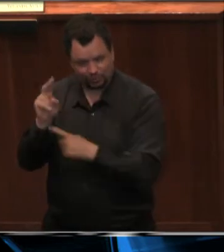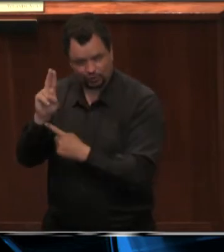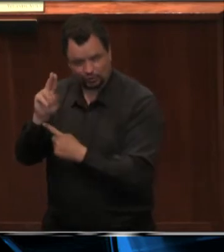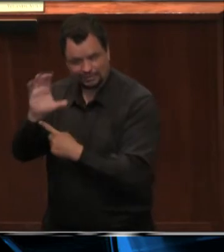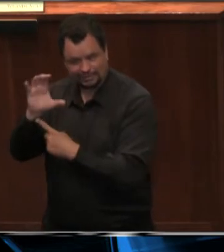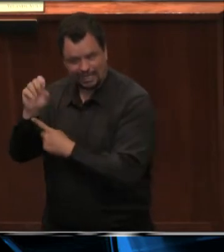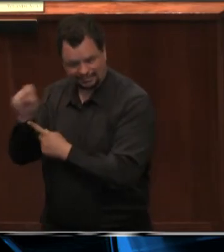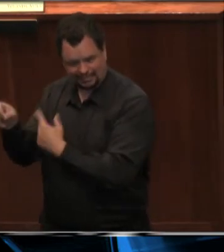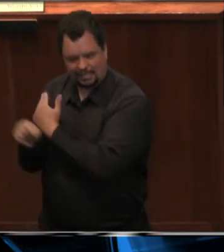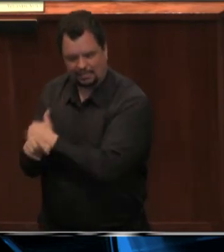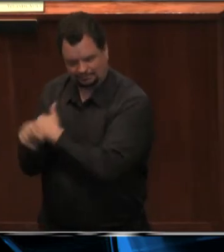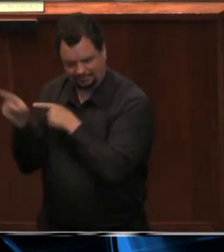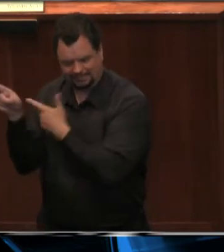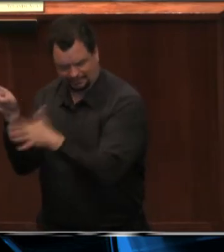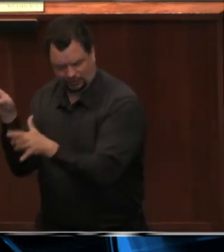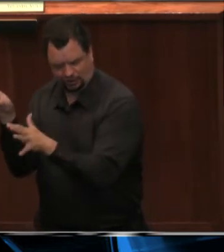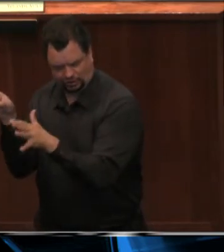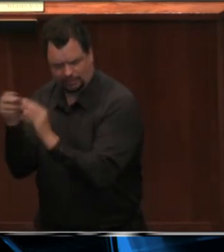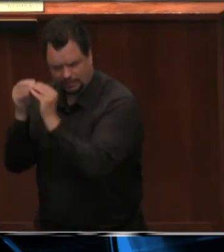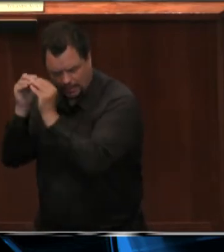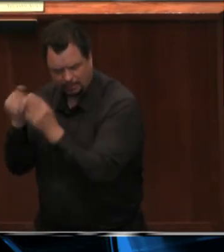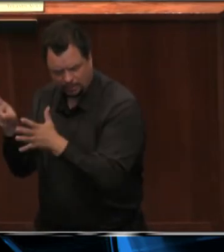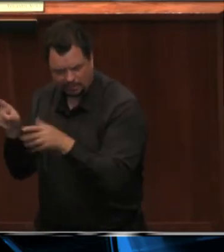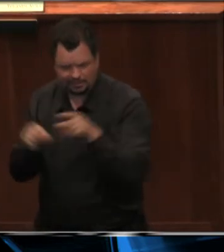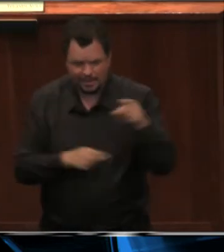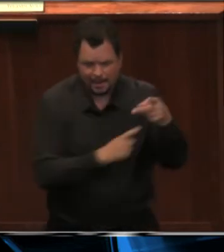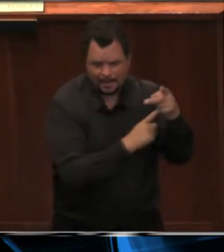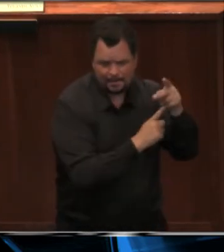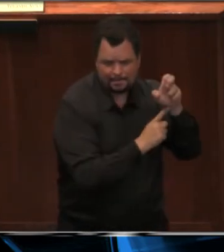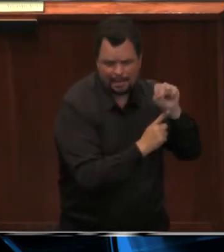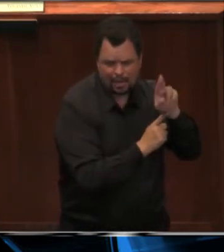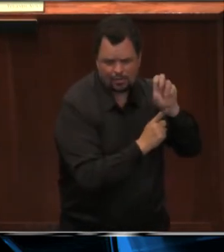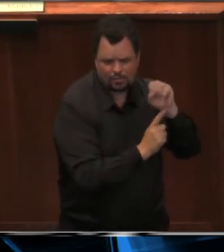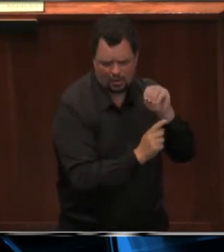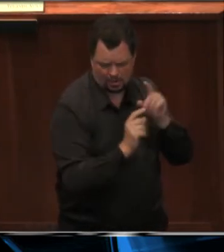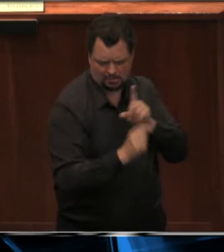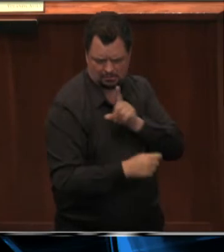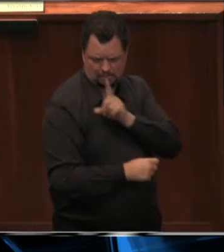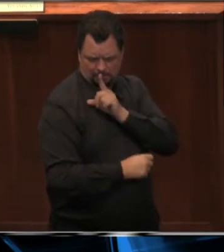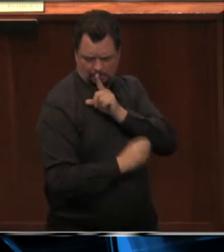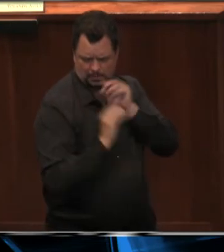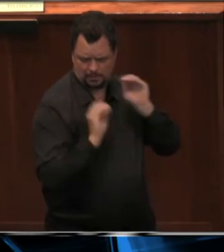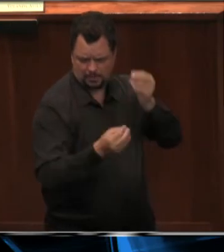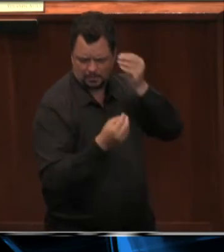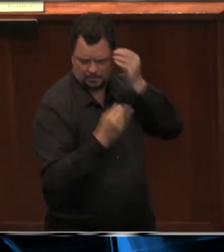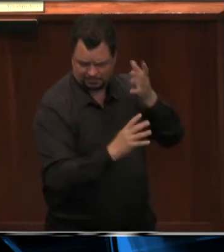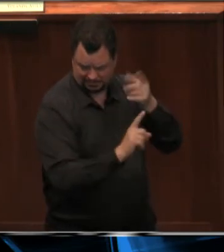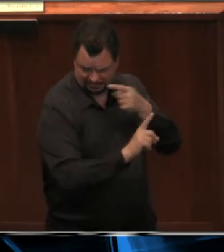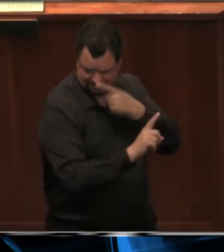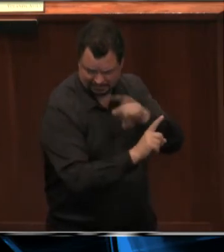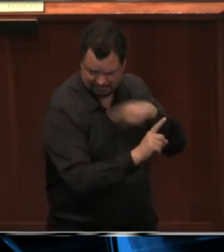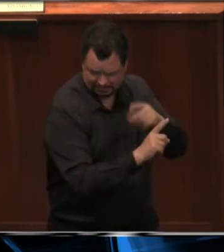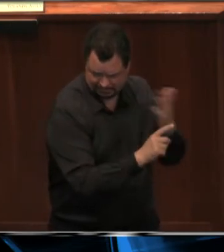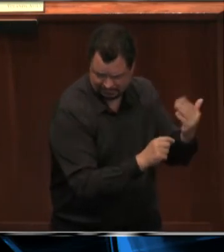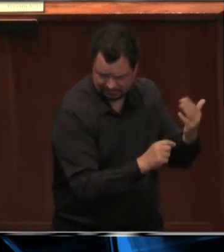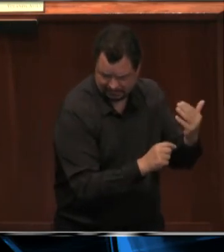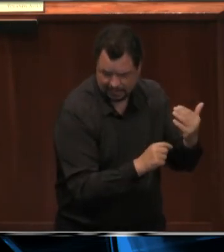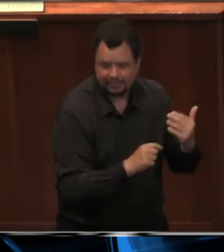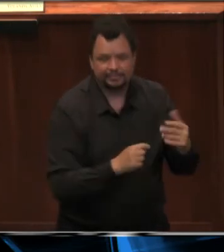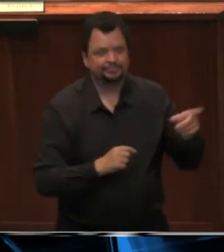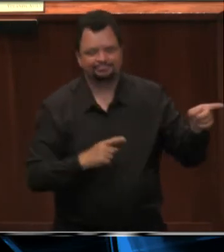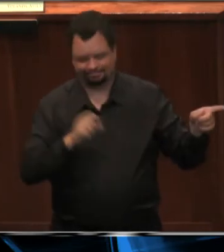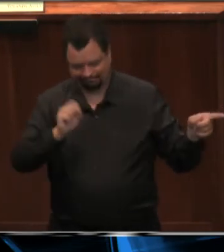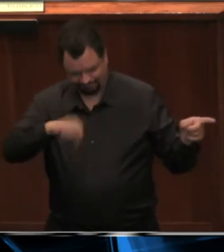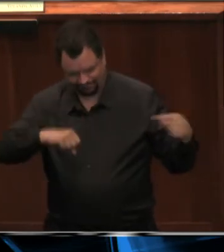but it didn't mention the Penrose St. Francis system, and I was curious about that. So we are working closely with hospital partners from